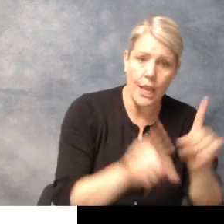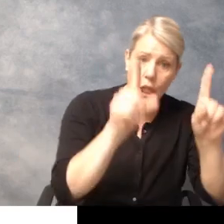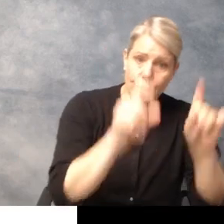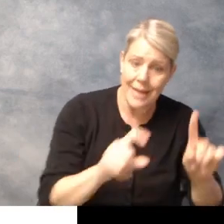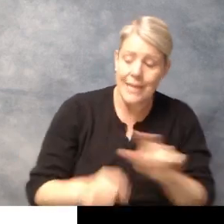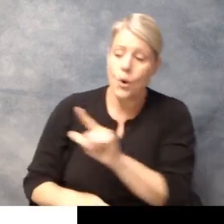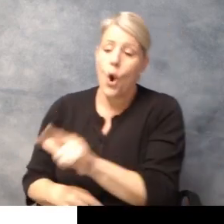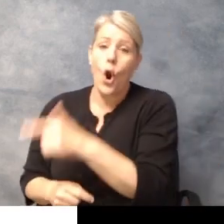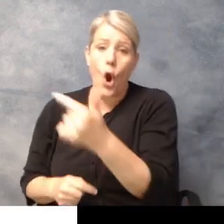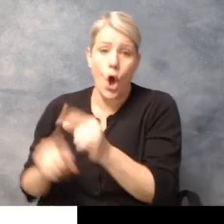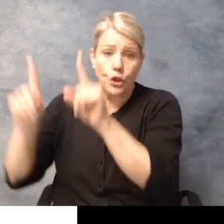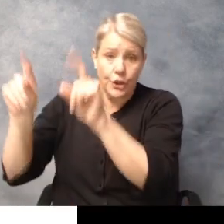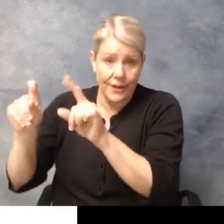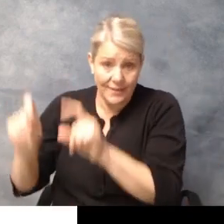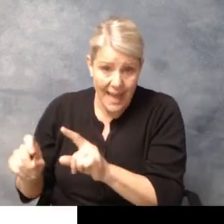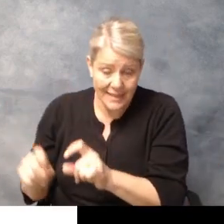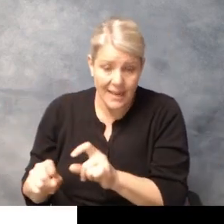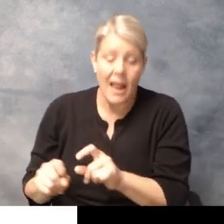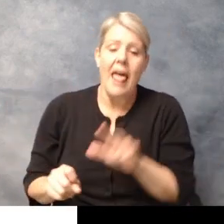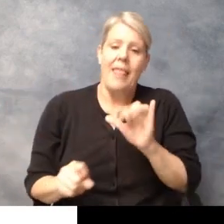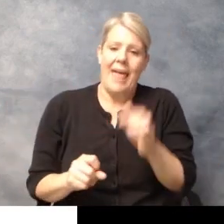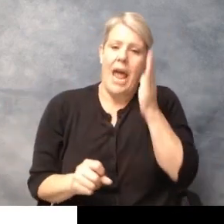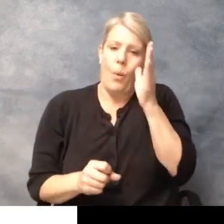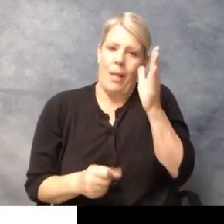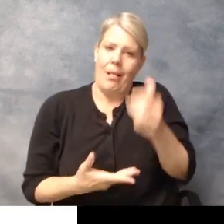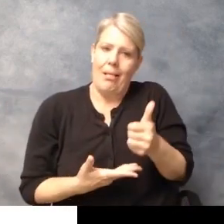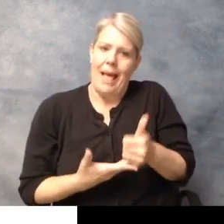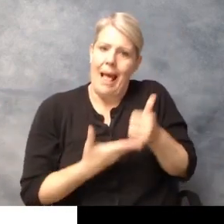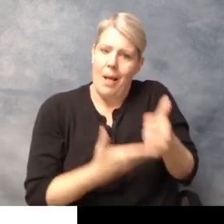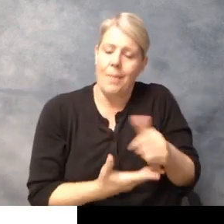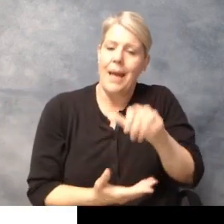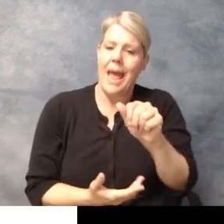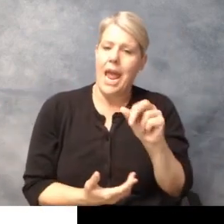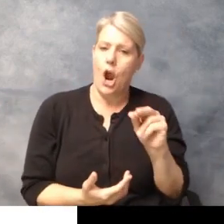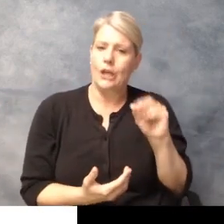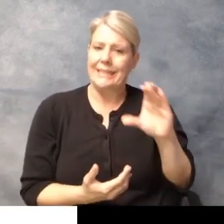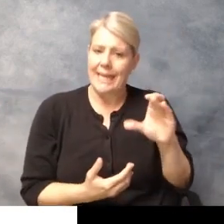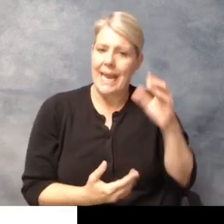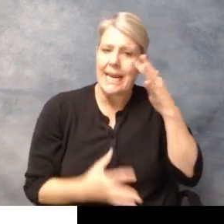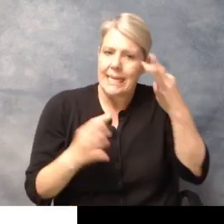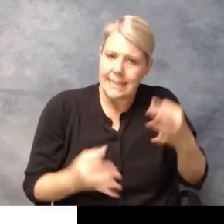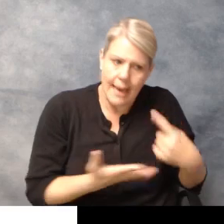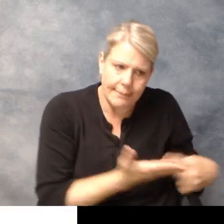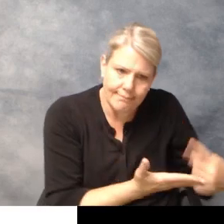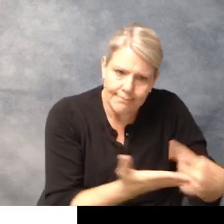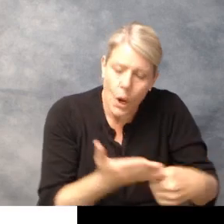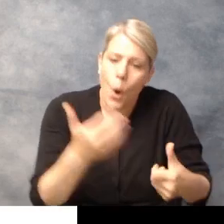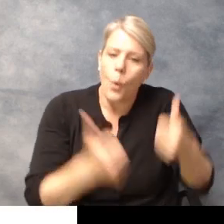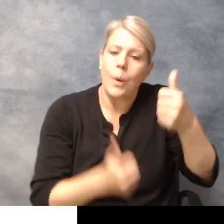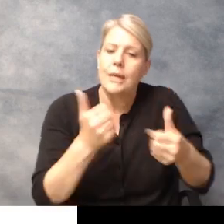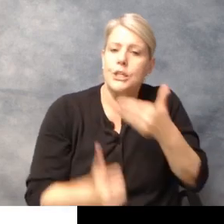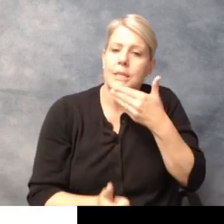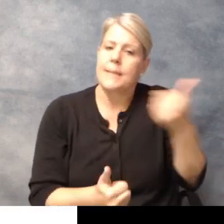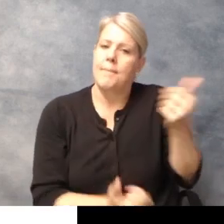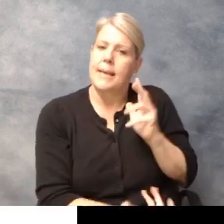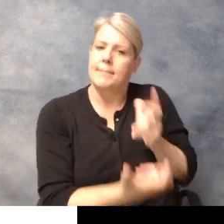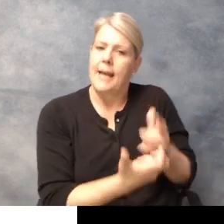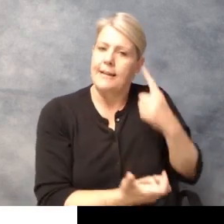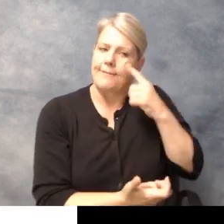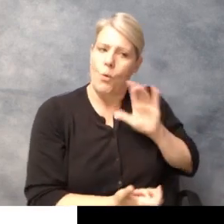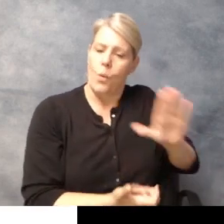the parent or guardian, who is also an ARC member, in providing input on what participation option is best for your